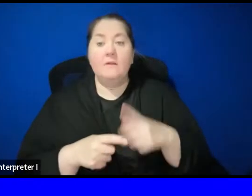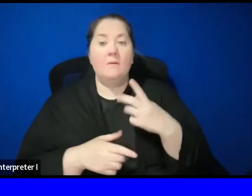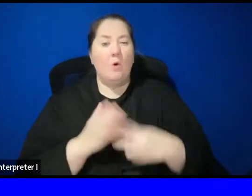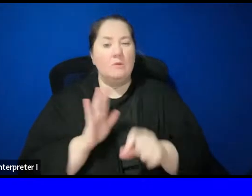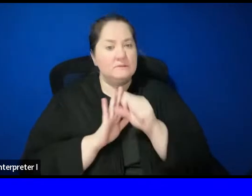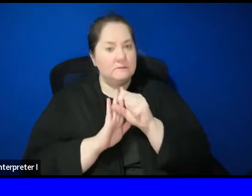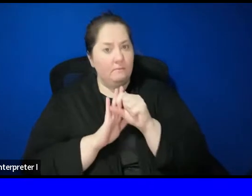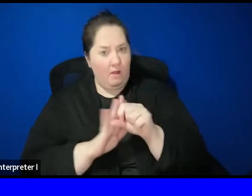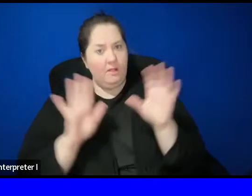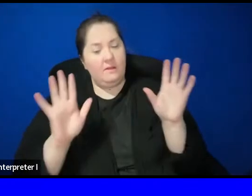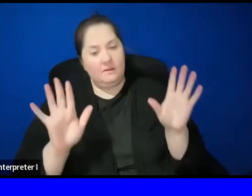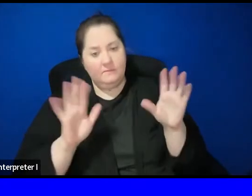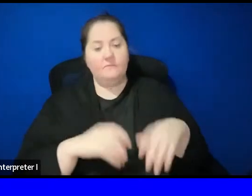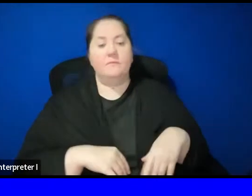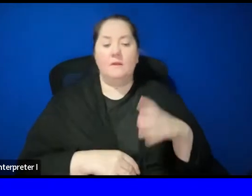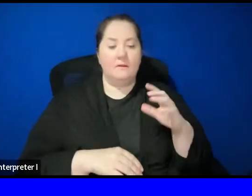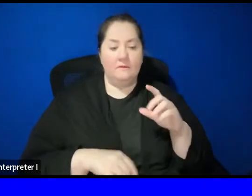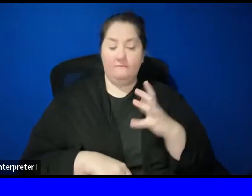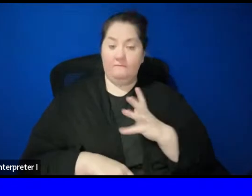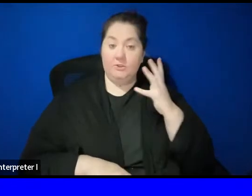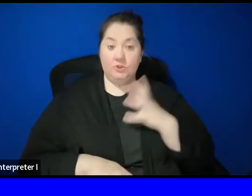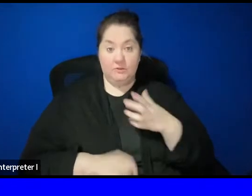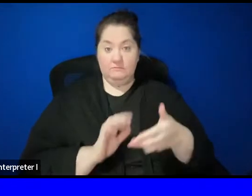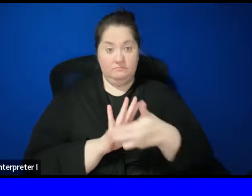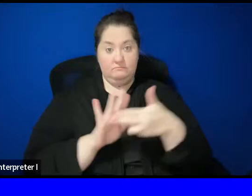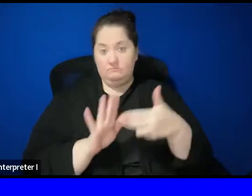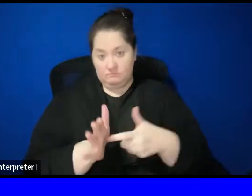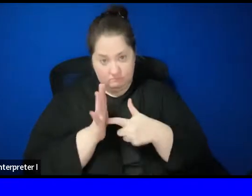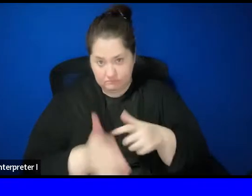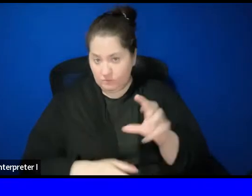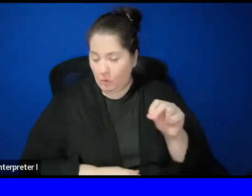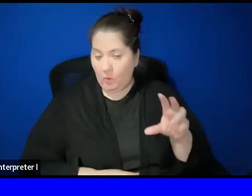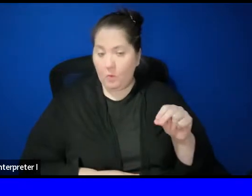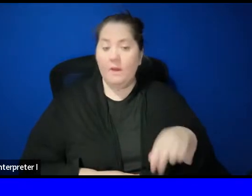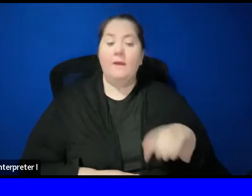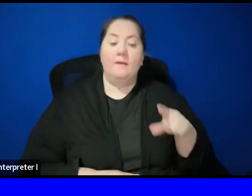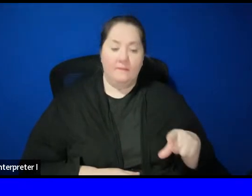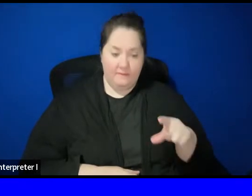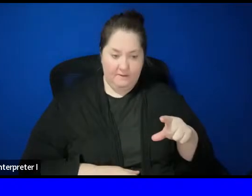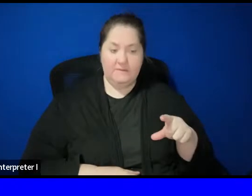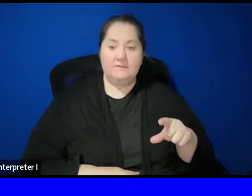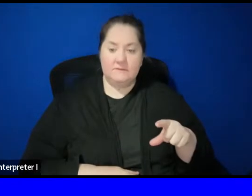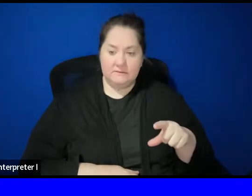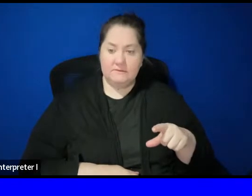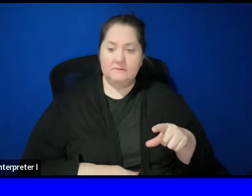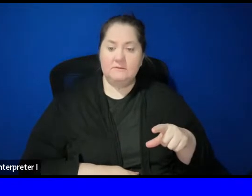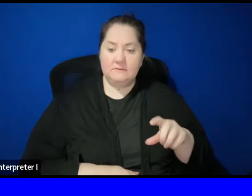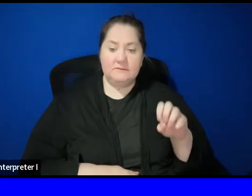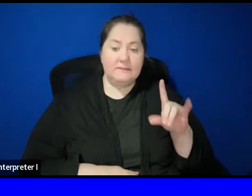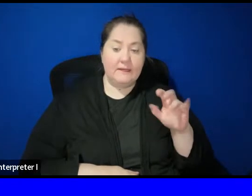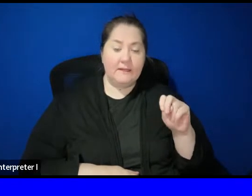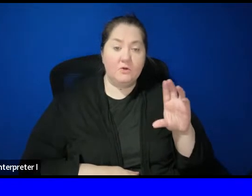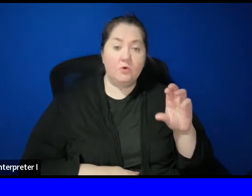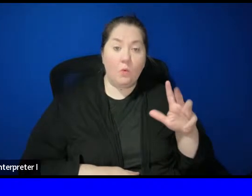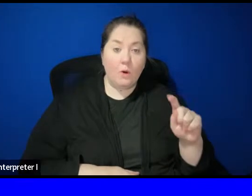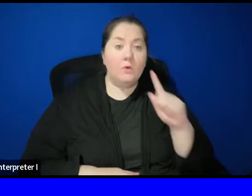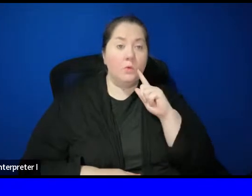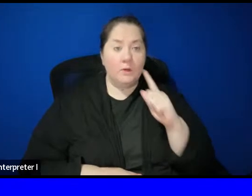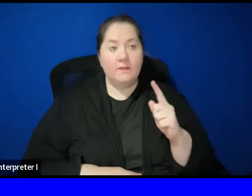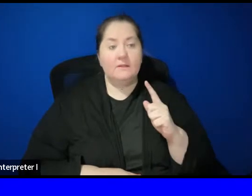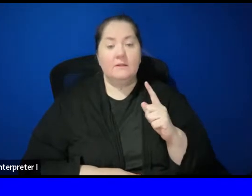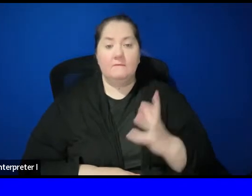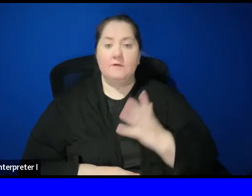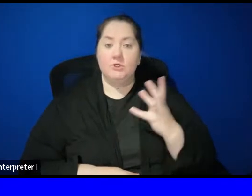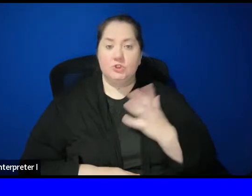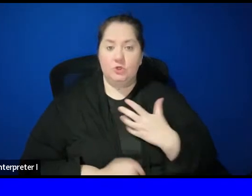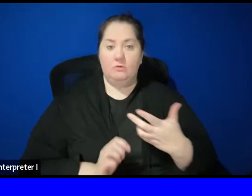his honor, neither were ever officially designated. With this legislation, Sladen's Court would be the official designation of